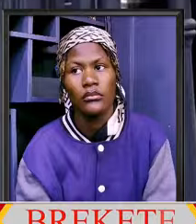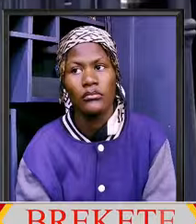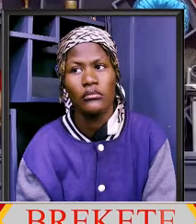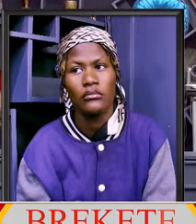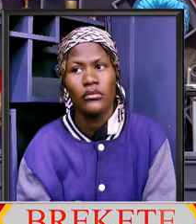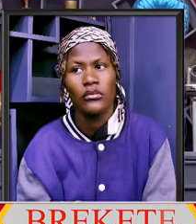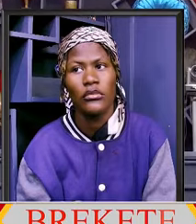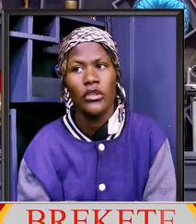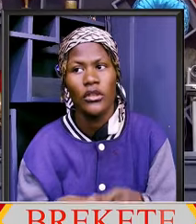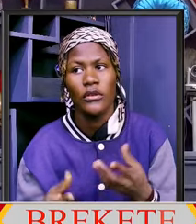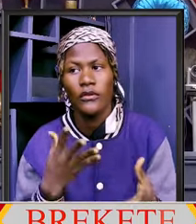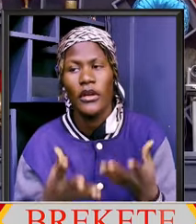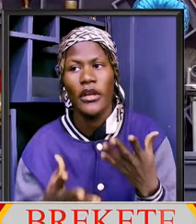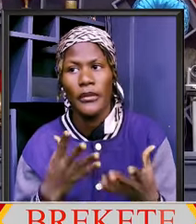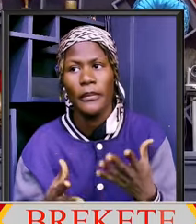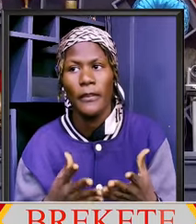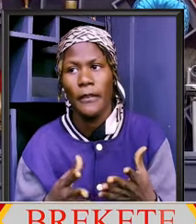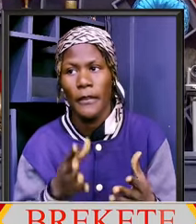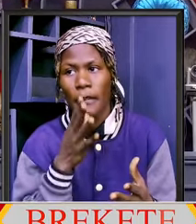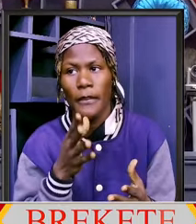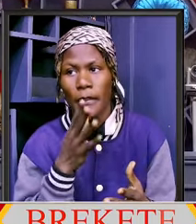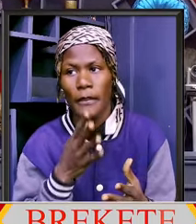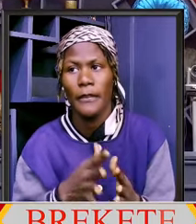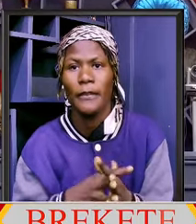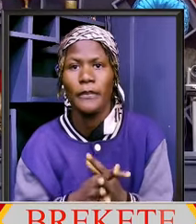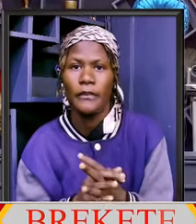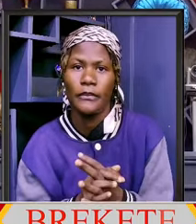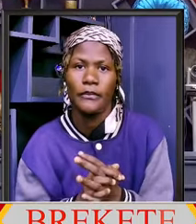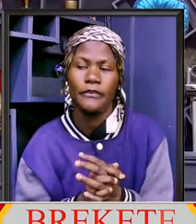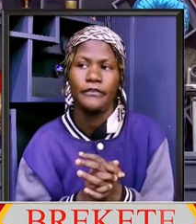fire. Mama? Sir?